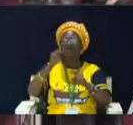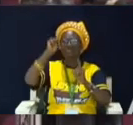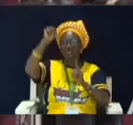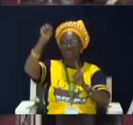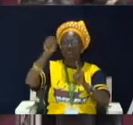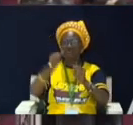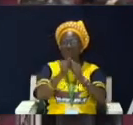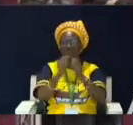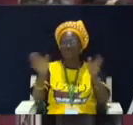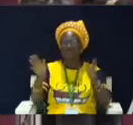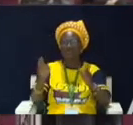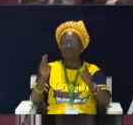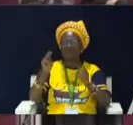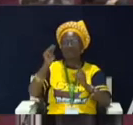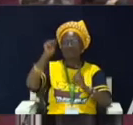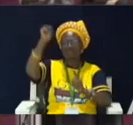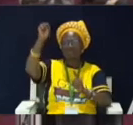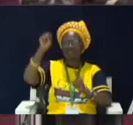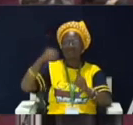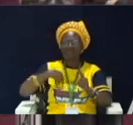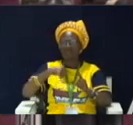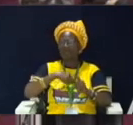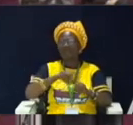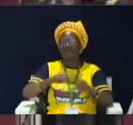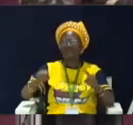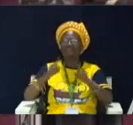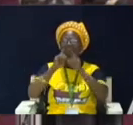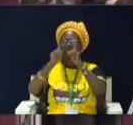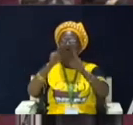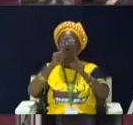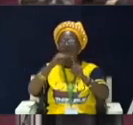Without him, we can't talk about deliverance.